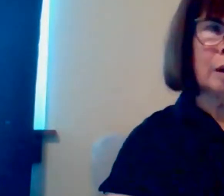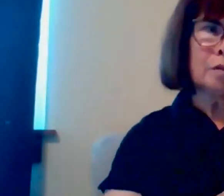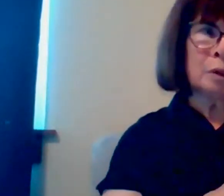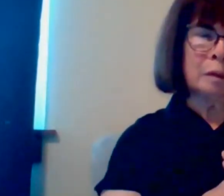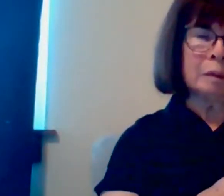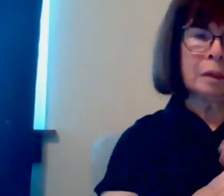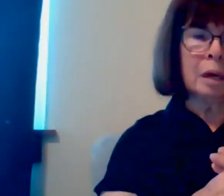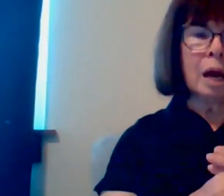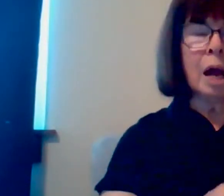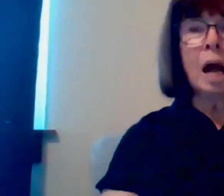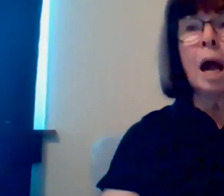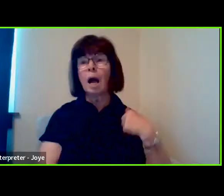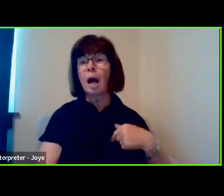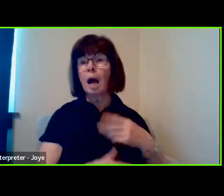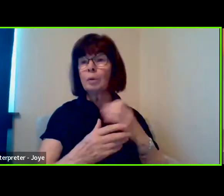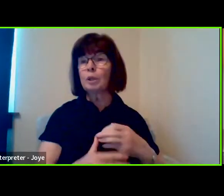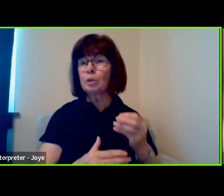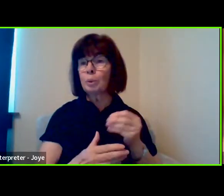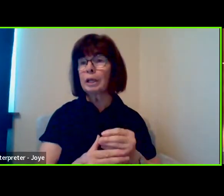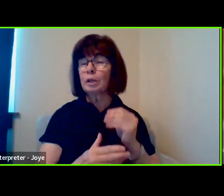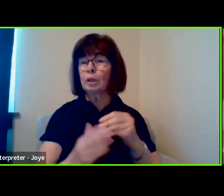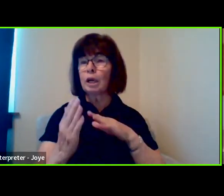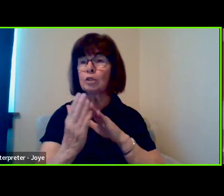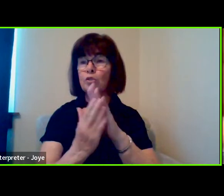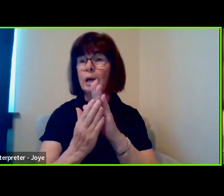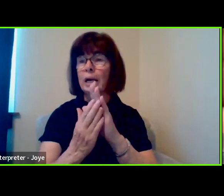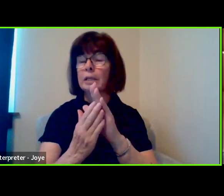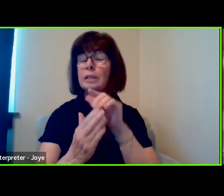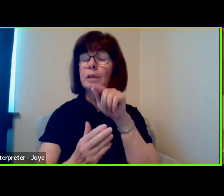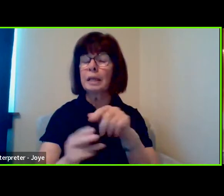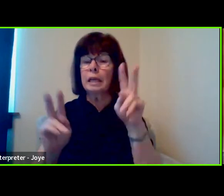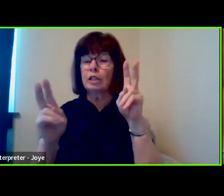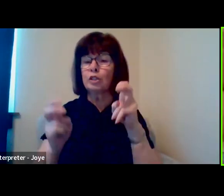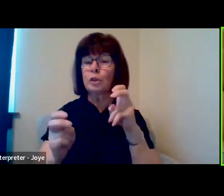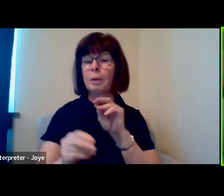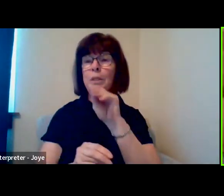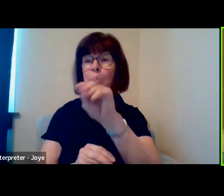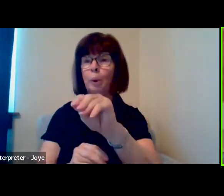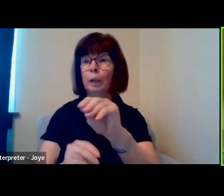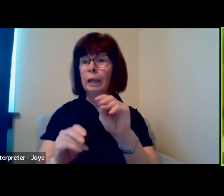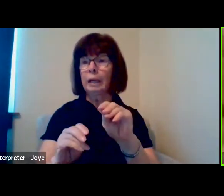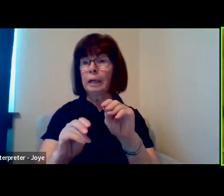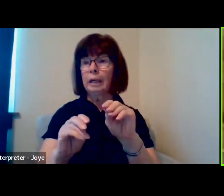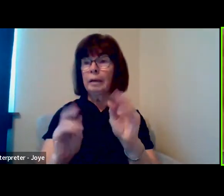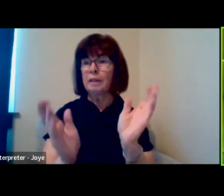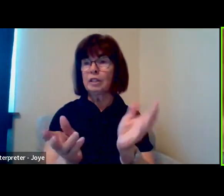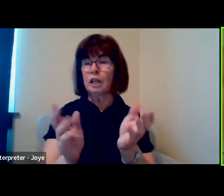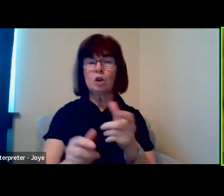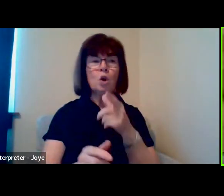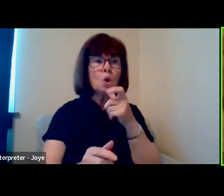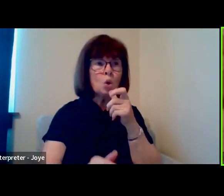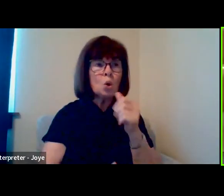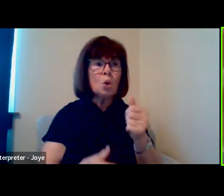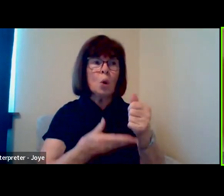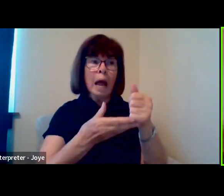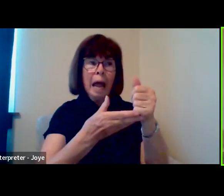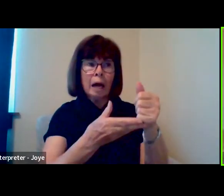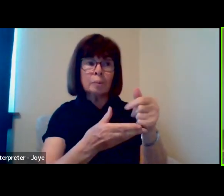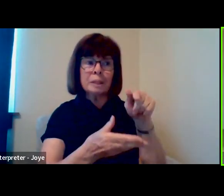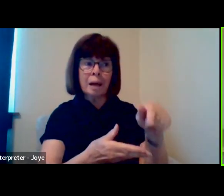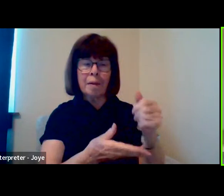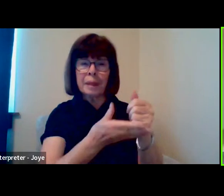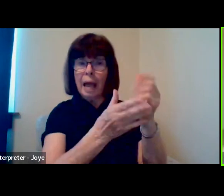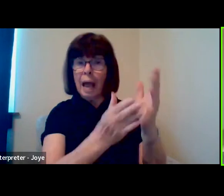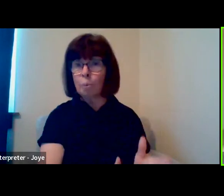issue that Tina put in the chat, because who helps the helper when the helper is